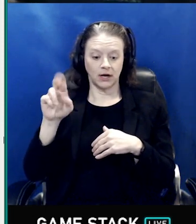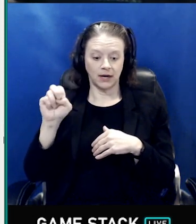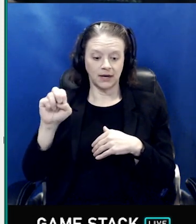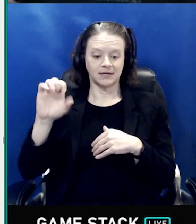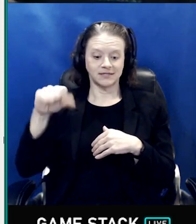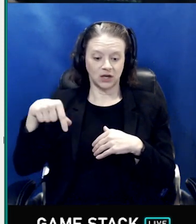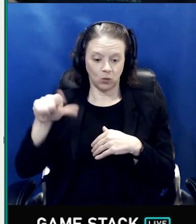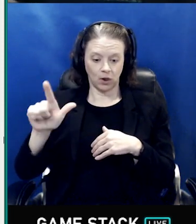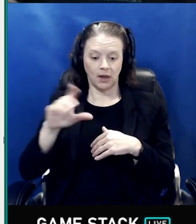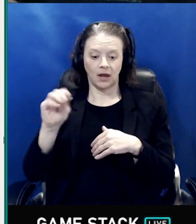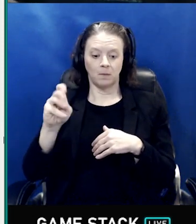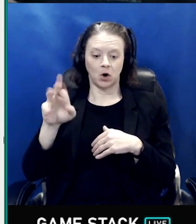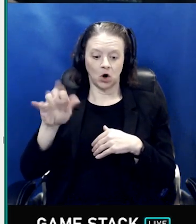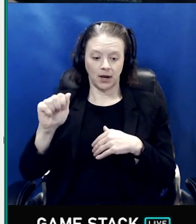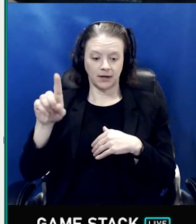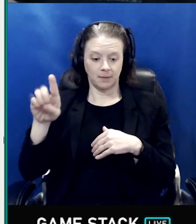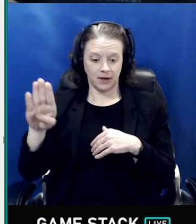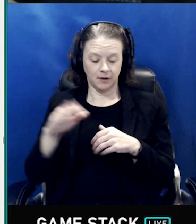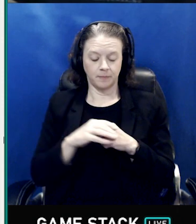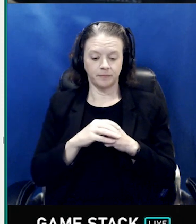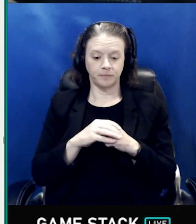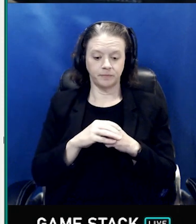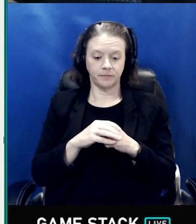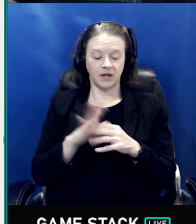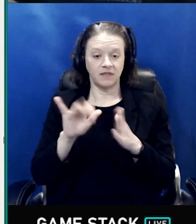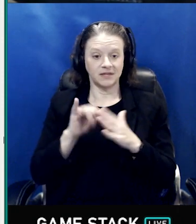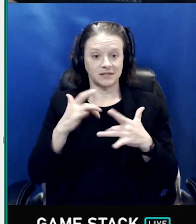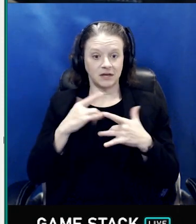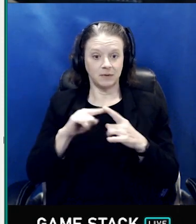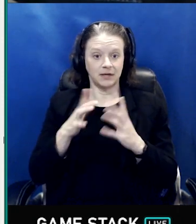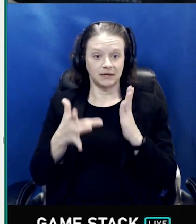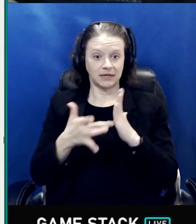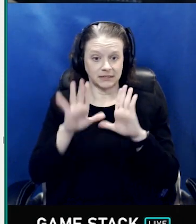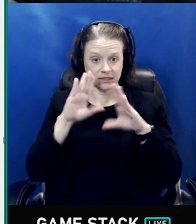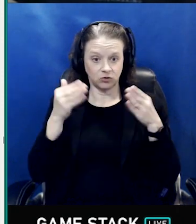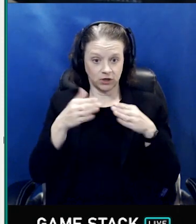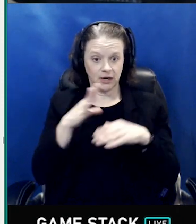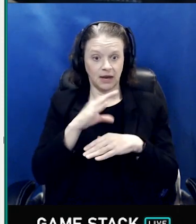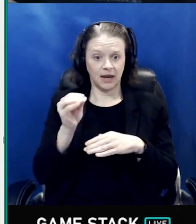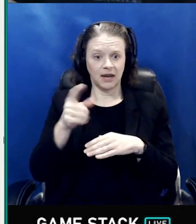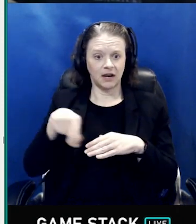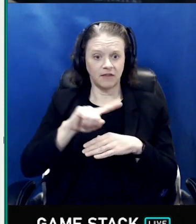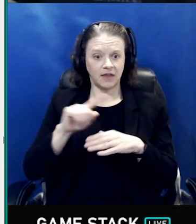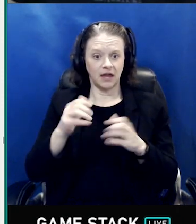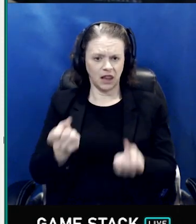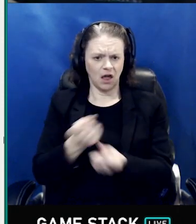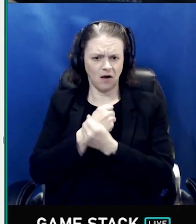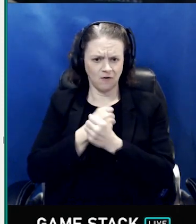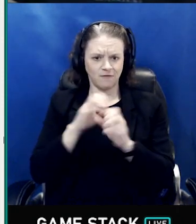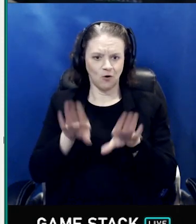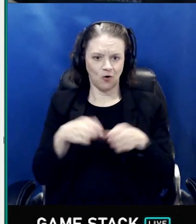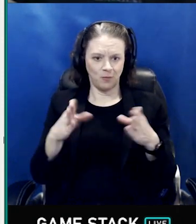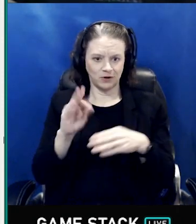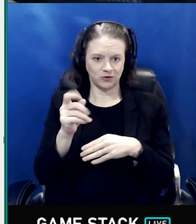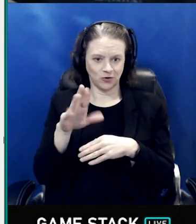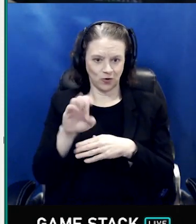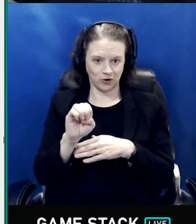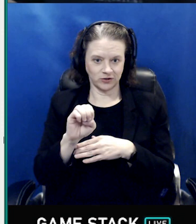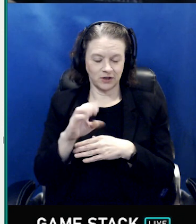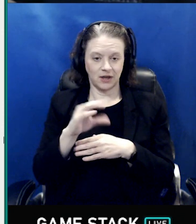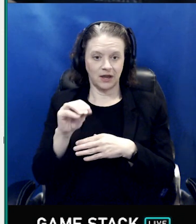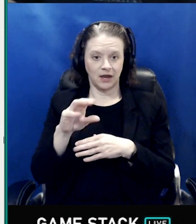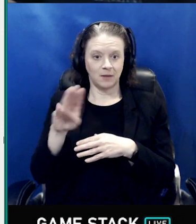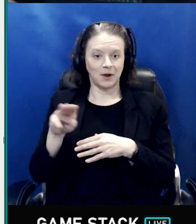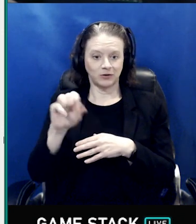are very dev-friendly and tech-centric, they usually love open sources. And Microsoft also loves open